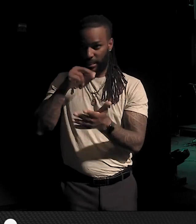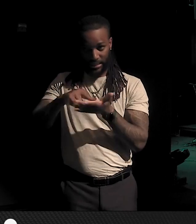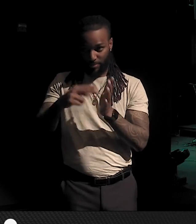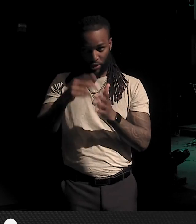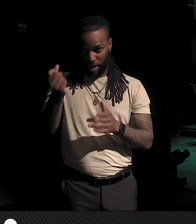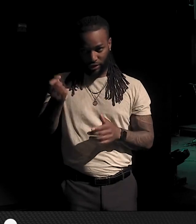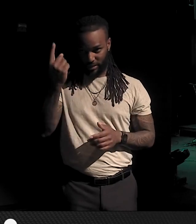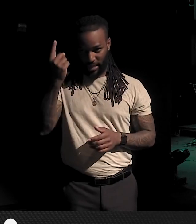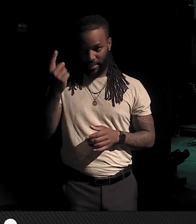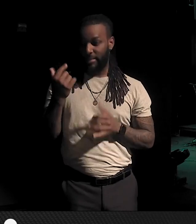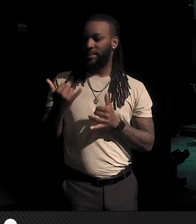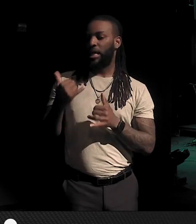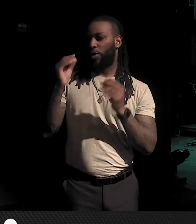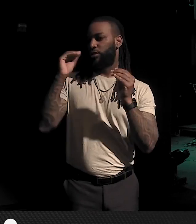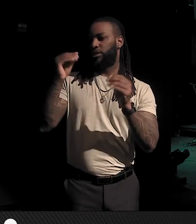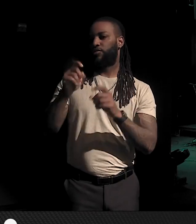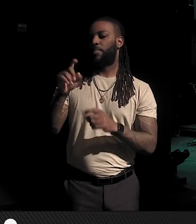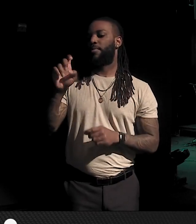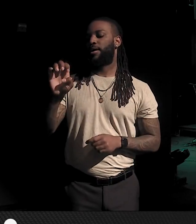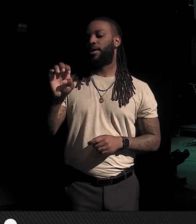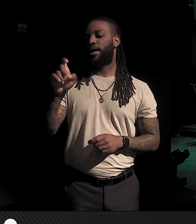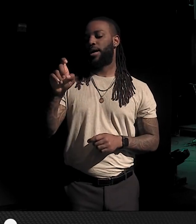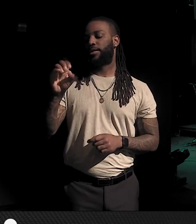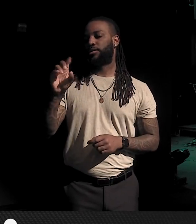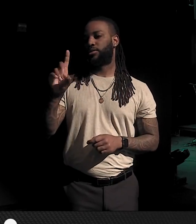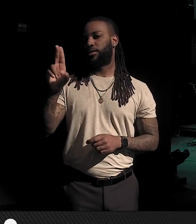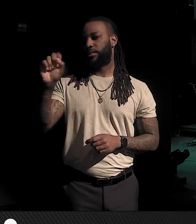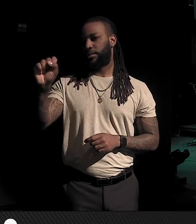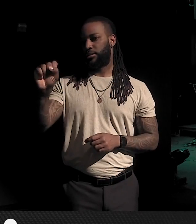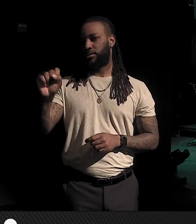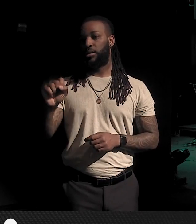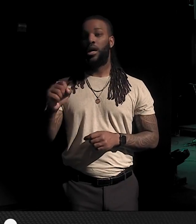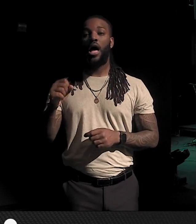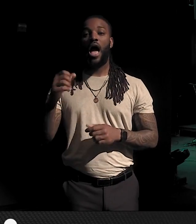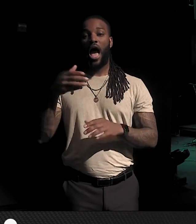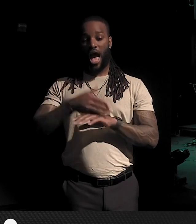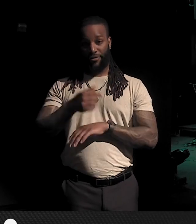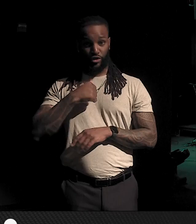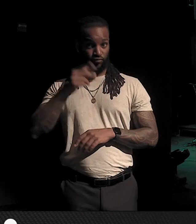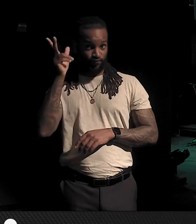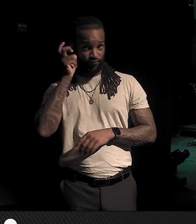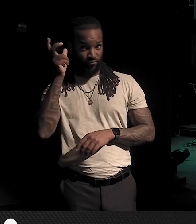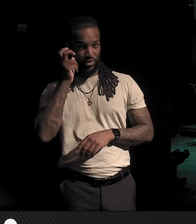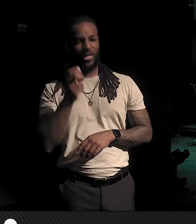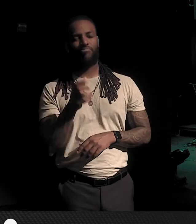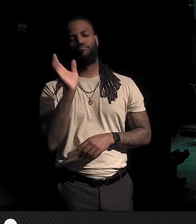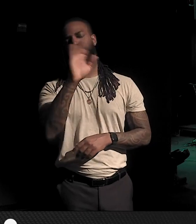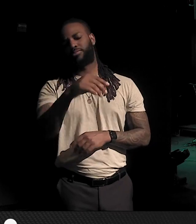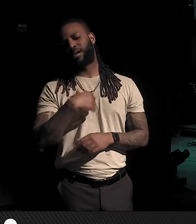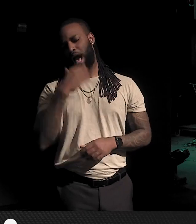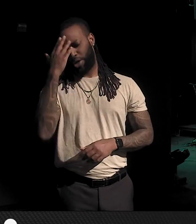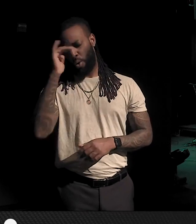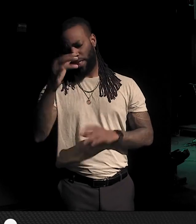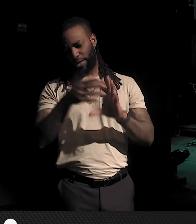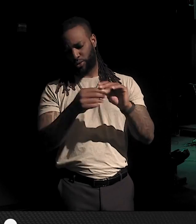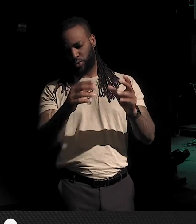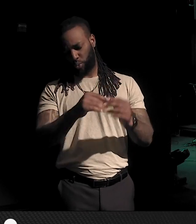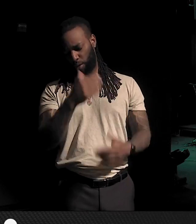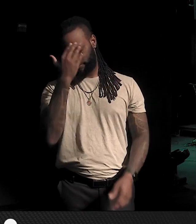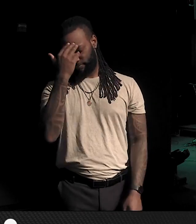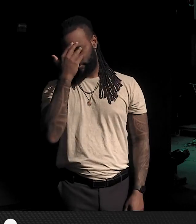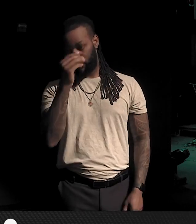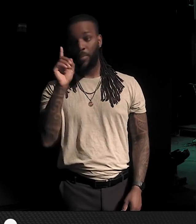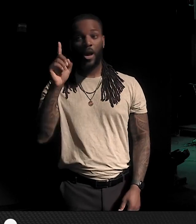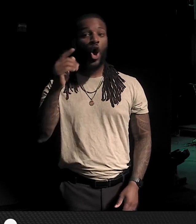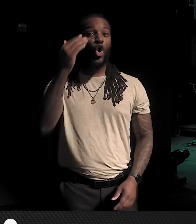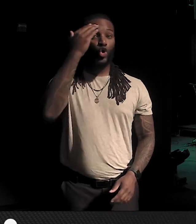Exodus something I've done to you all a lot before. You may feel like, oh, I already know that story. You may be familiar with that knowledge, but